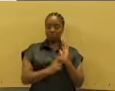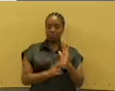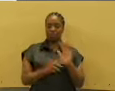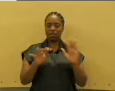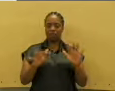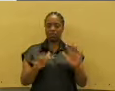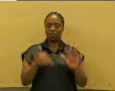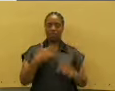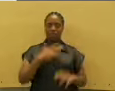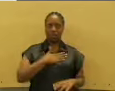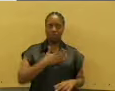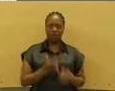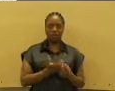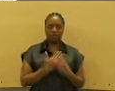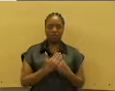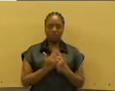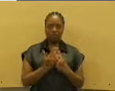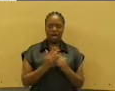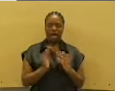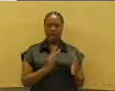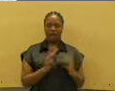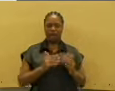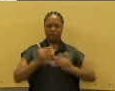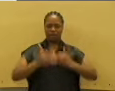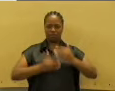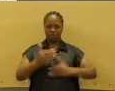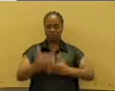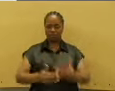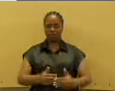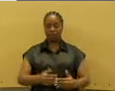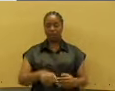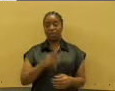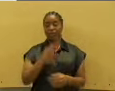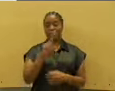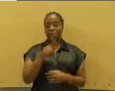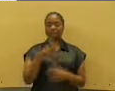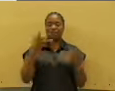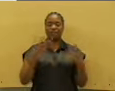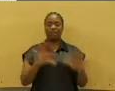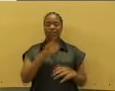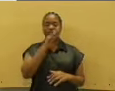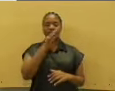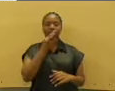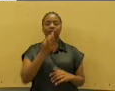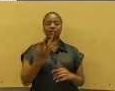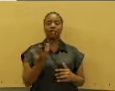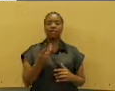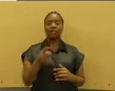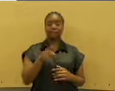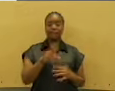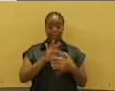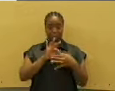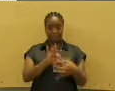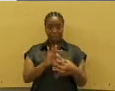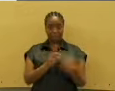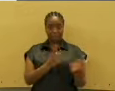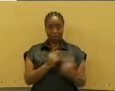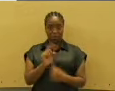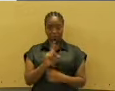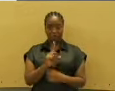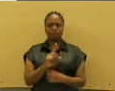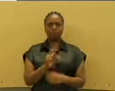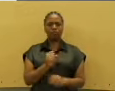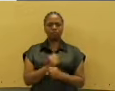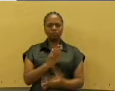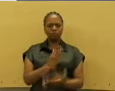marginalized in these spaces, right? So UP, as stated in the anti-discrimination policy, is committed to an inclusive, affirming,